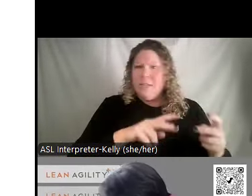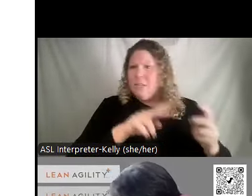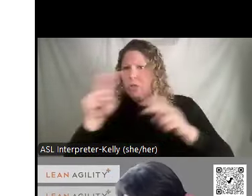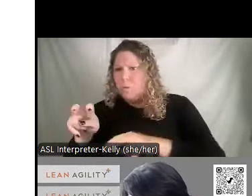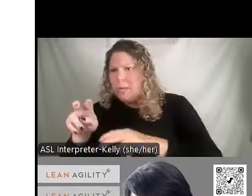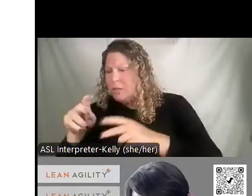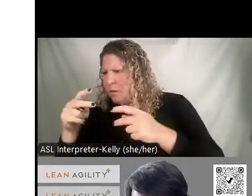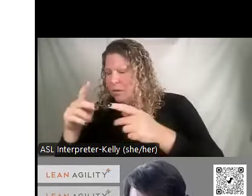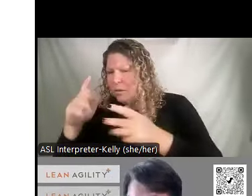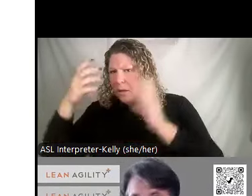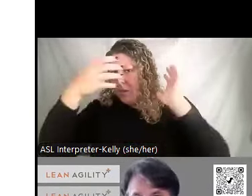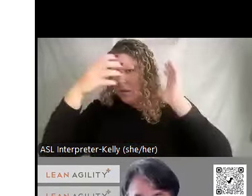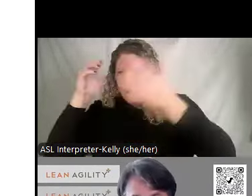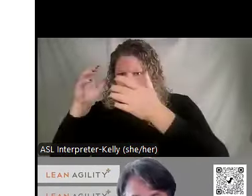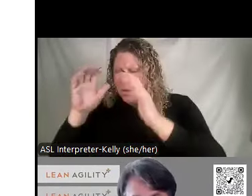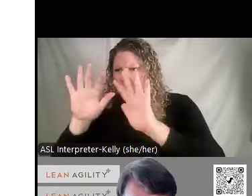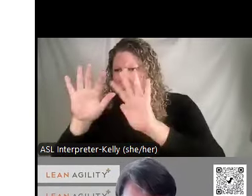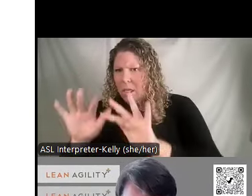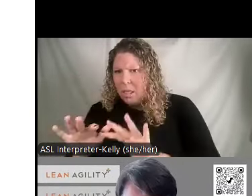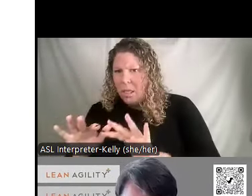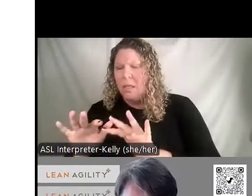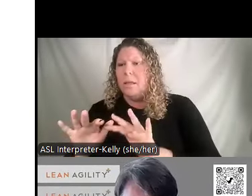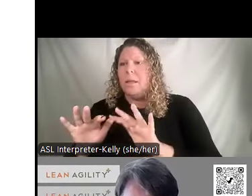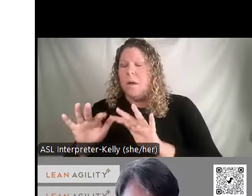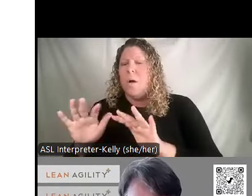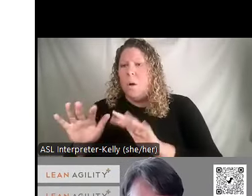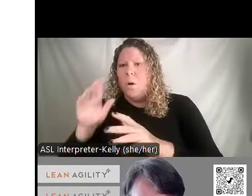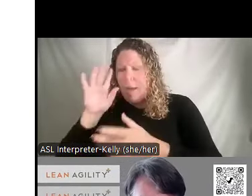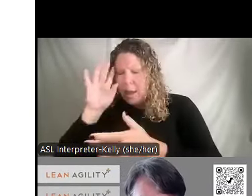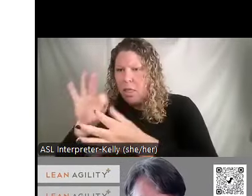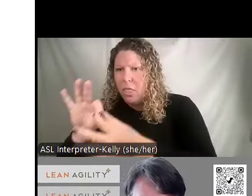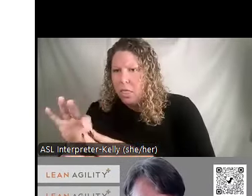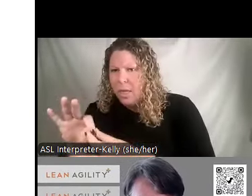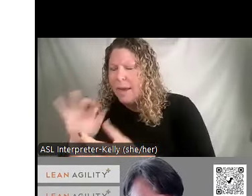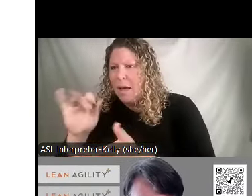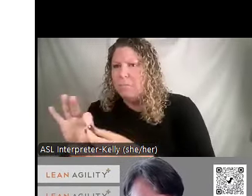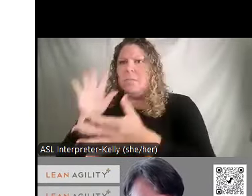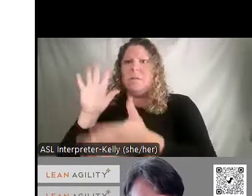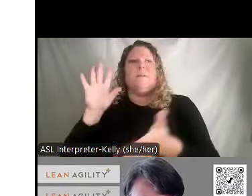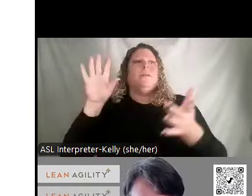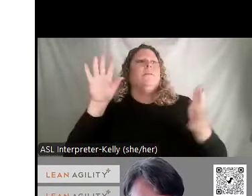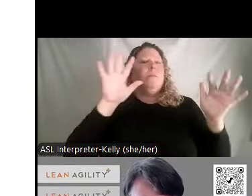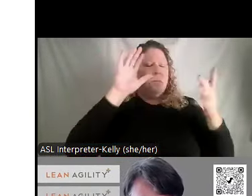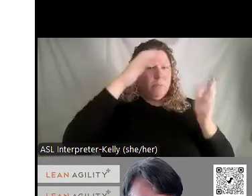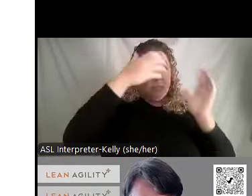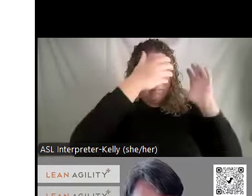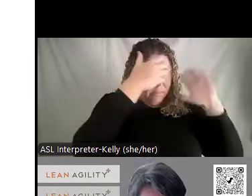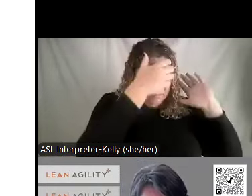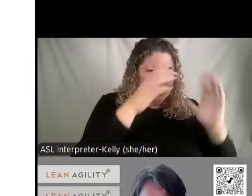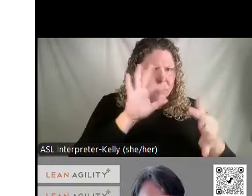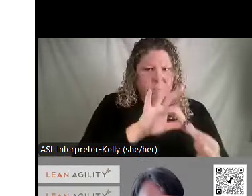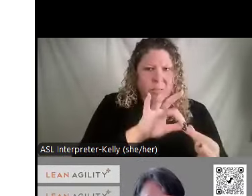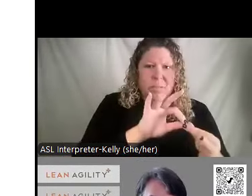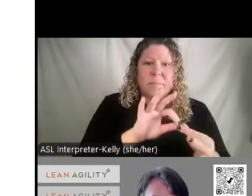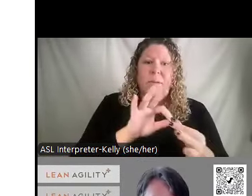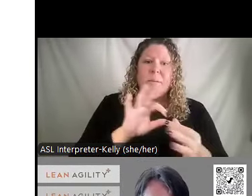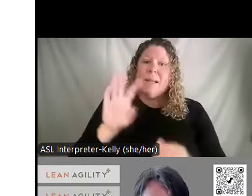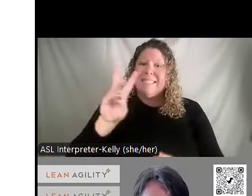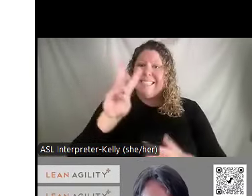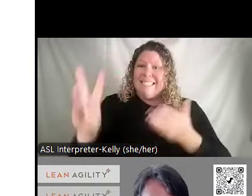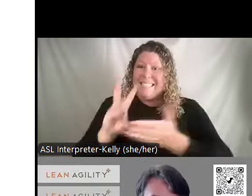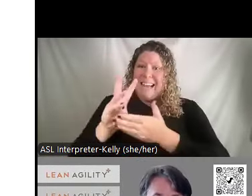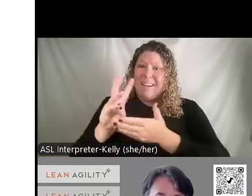got to reread it from the start, and then I can get back into it. So 20% of their capacity are about 6 hours a week. And when